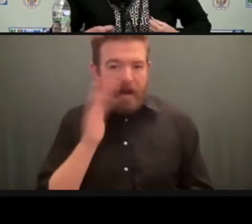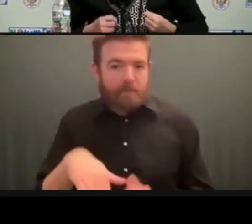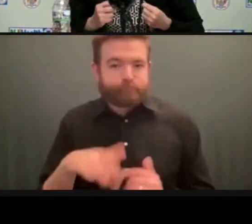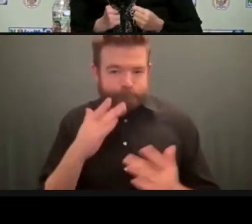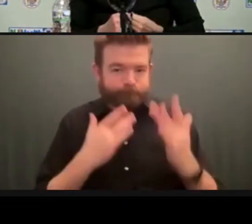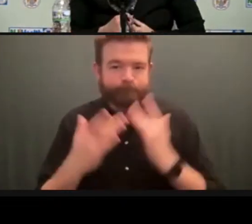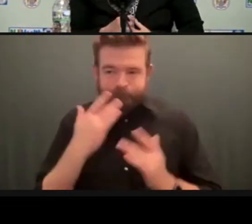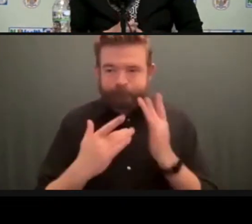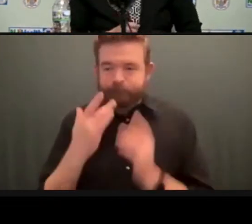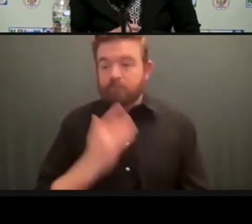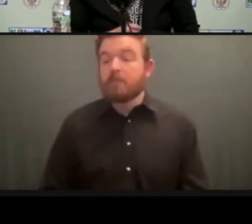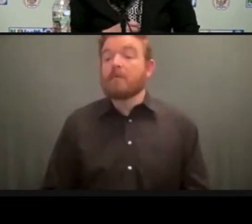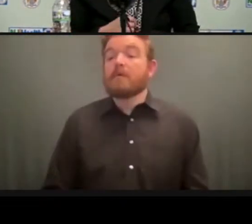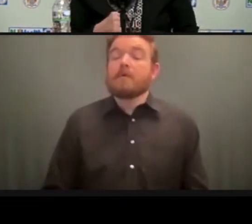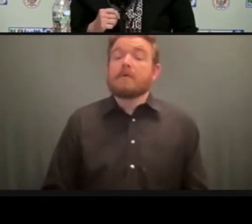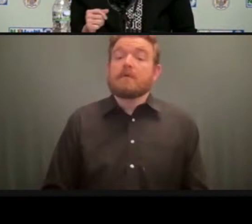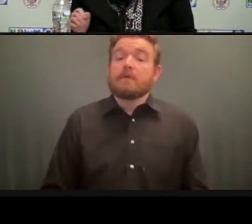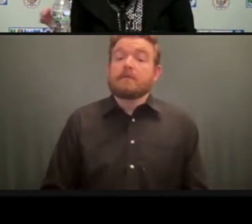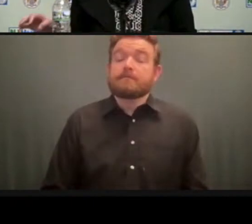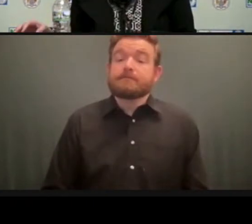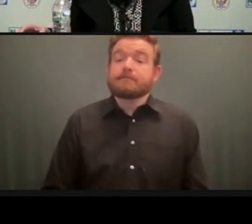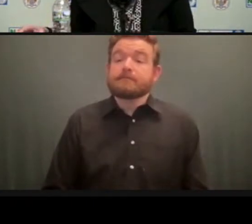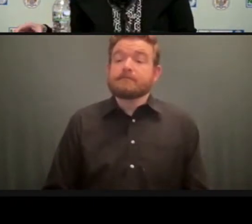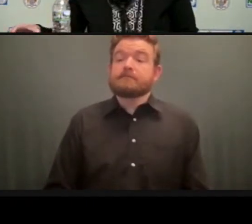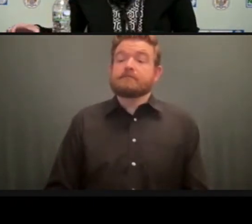biggest, most visible